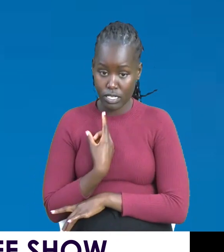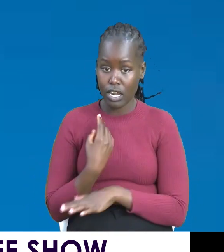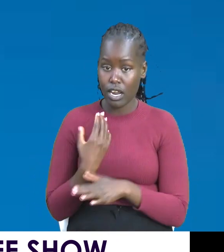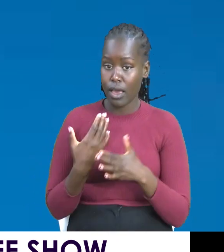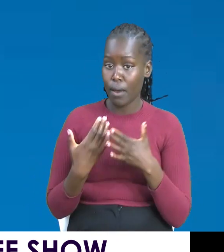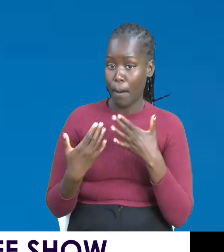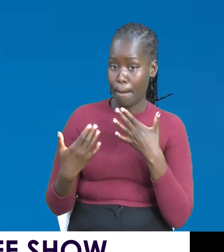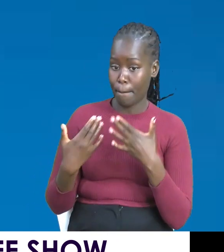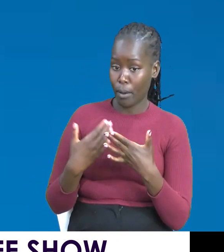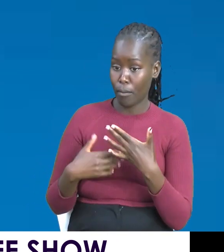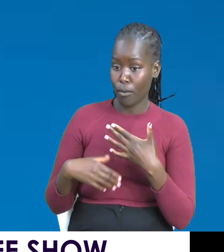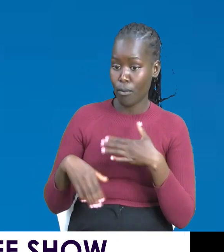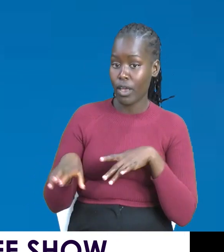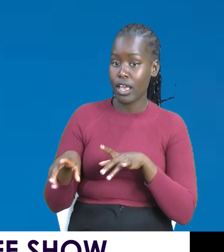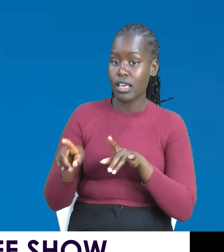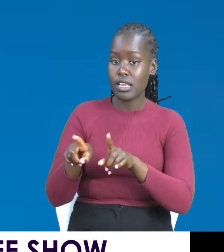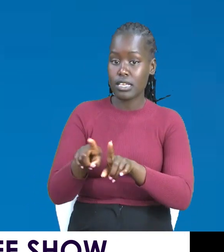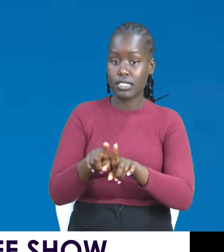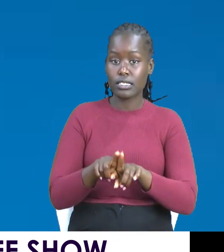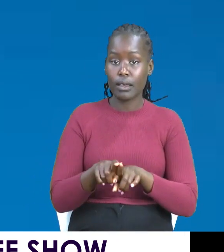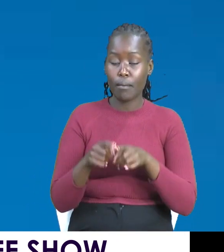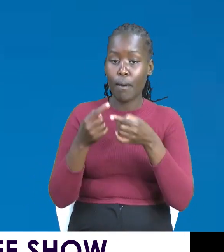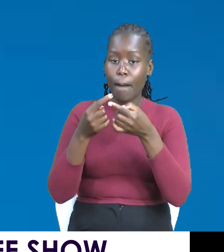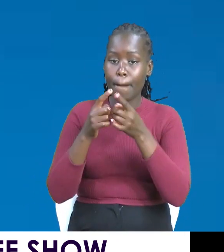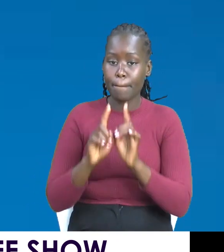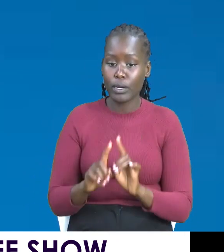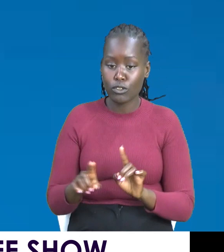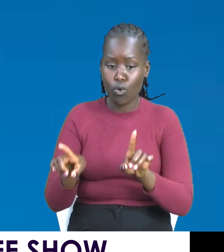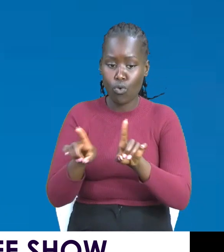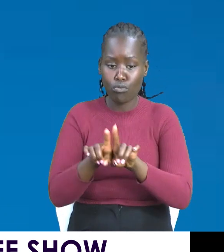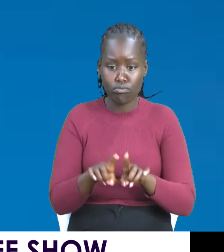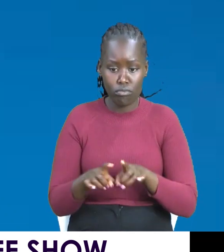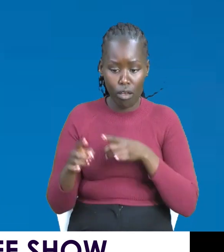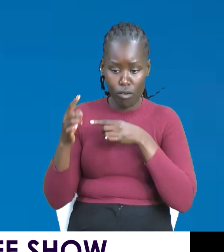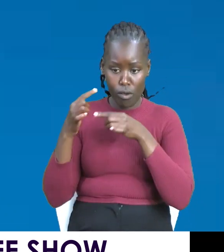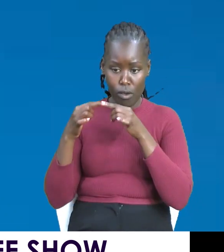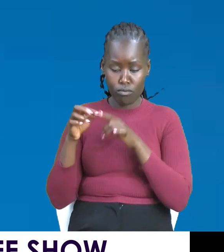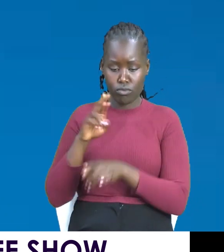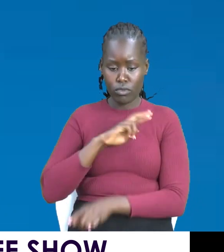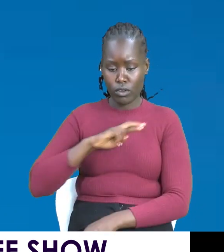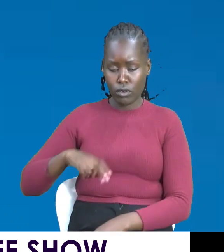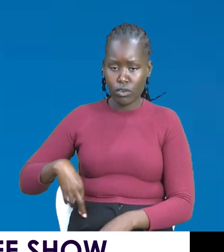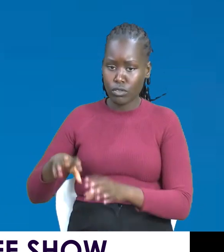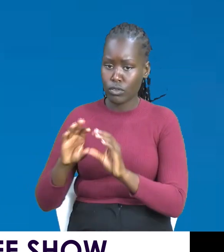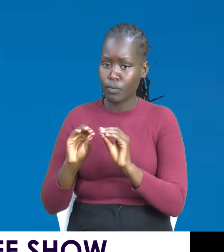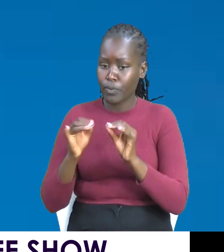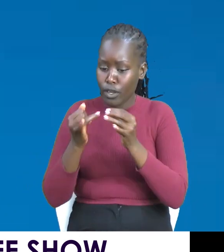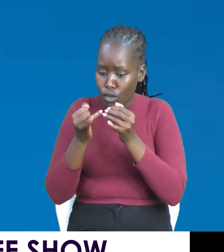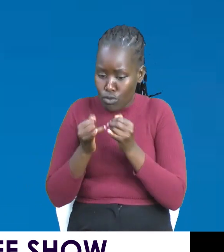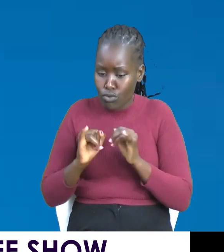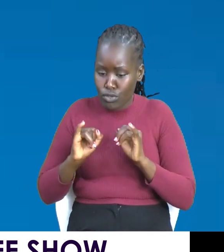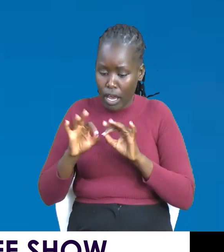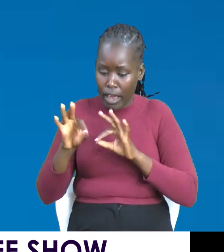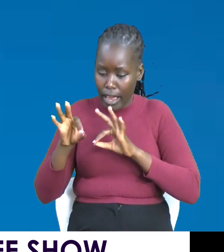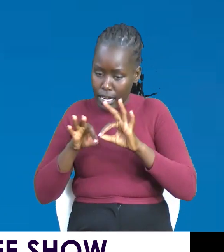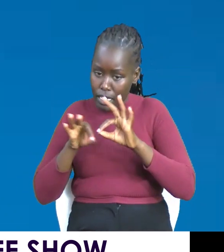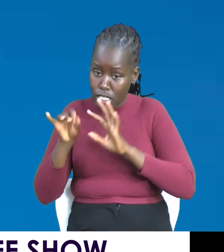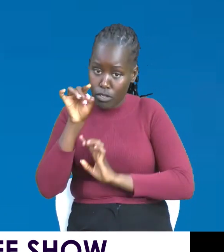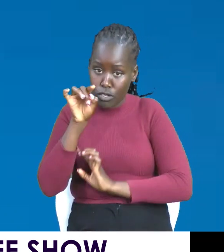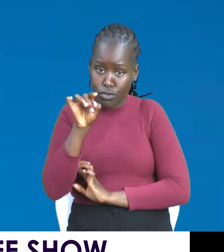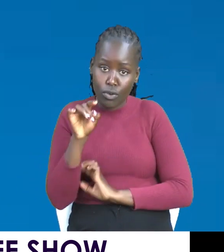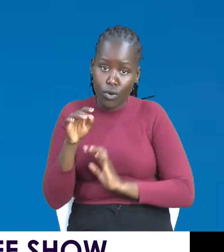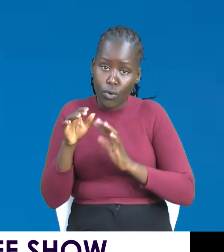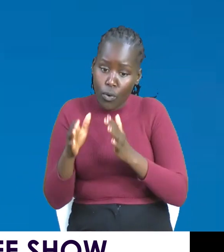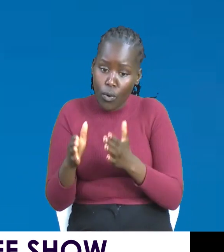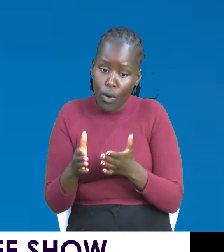be on the same page. But I will still come to you that is not in religion, just to try and describe to you